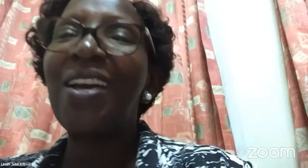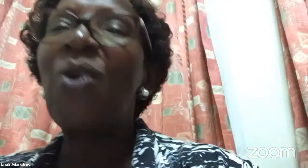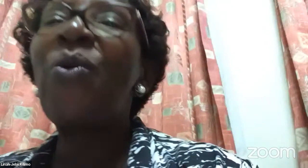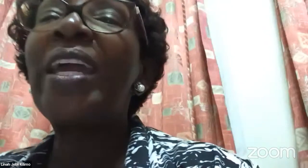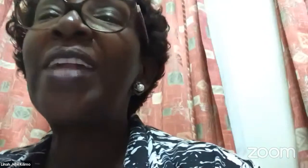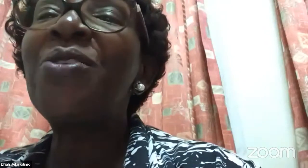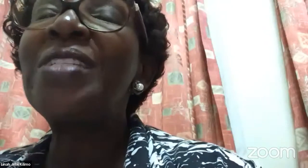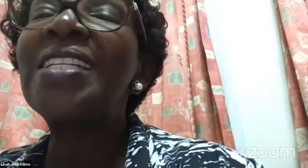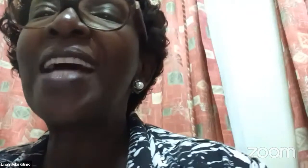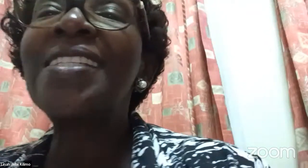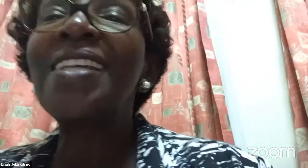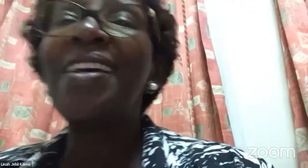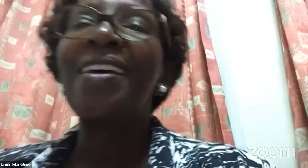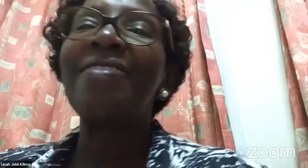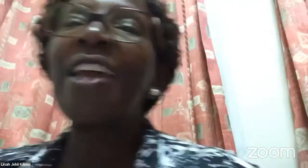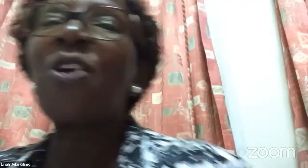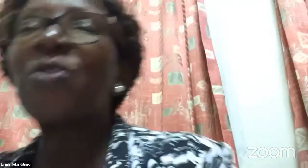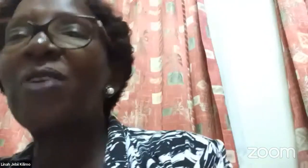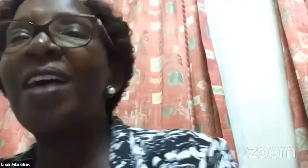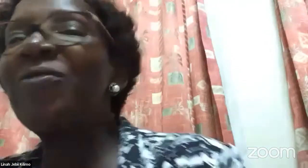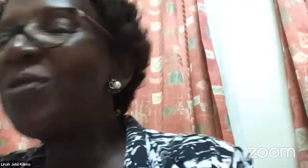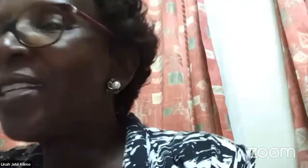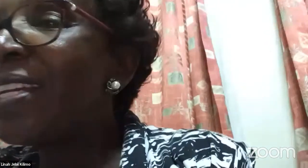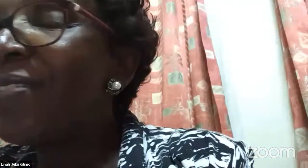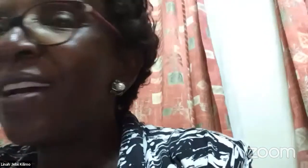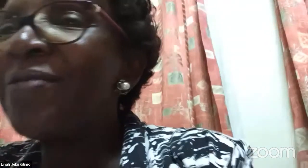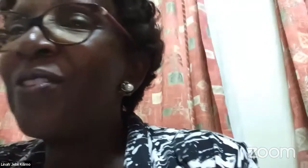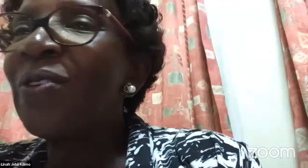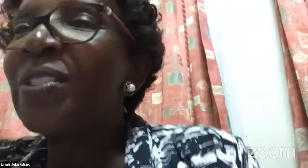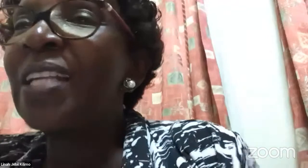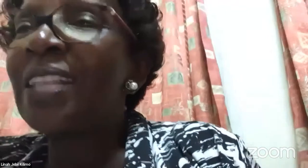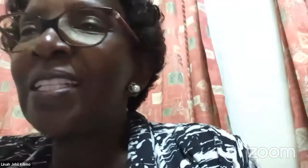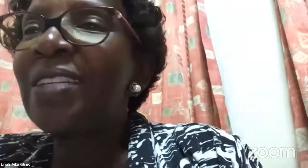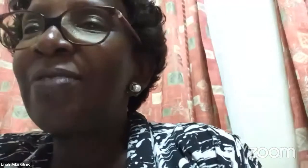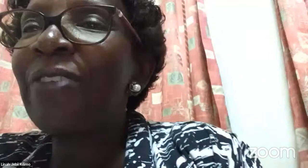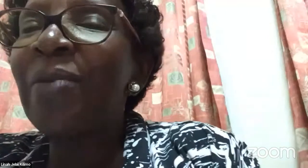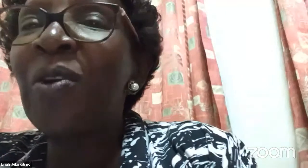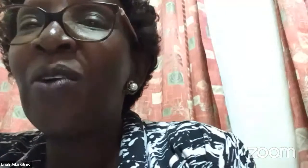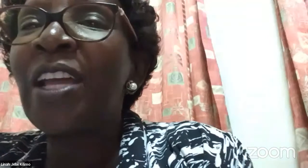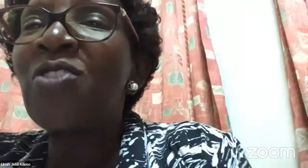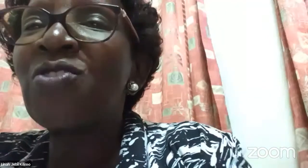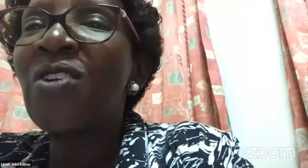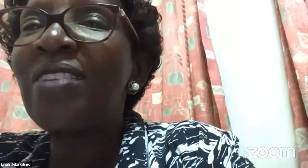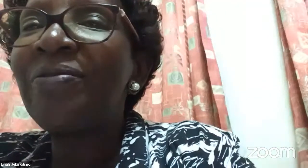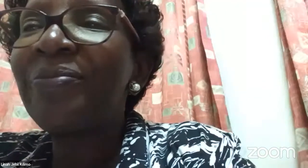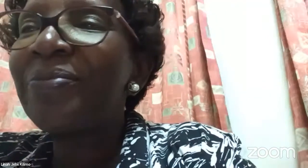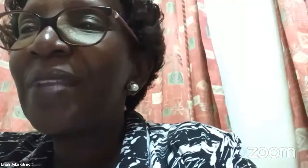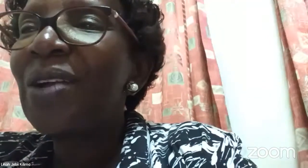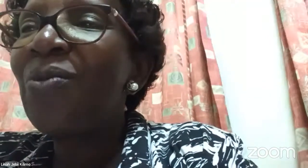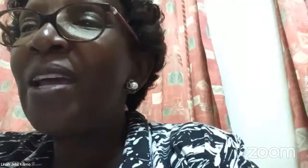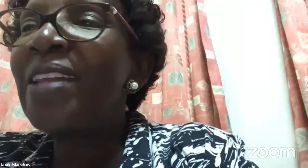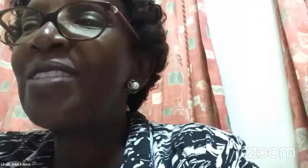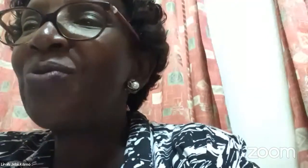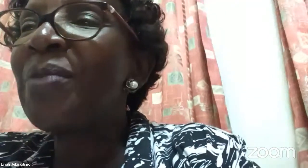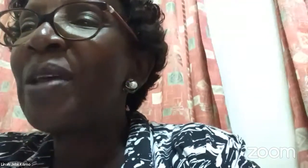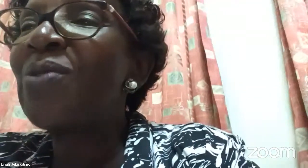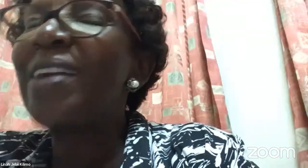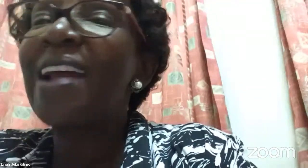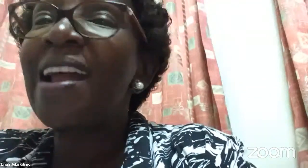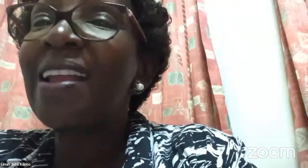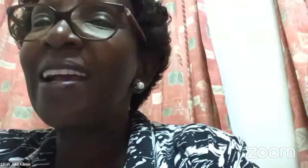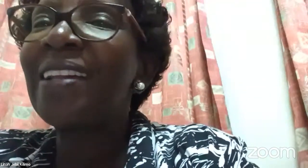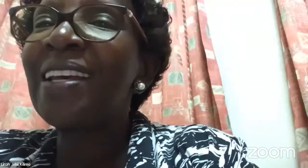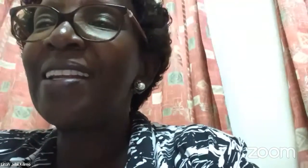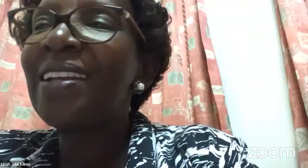us, we can use it as the crawl. Have you looked at that film called The Crawl, where these women